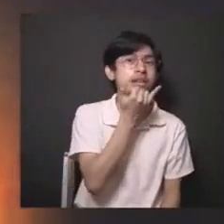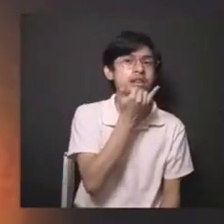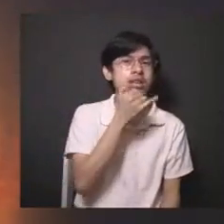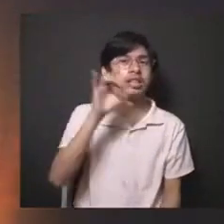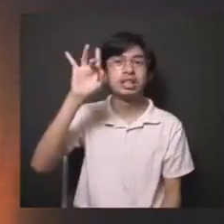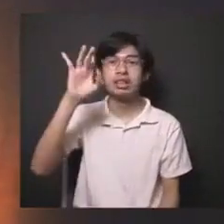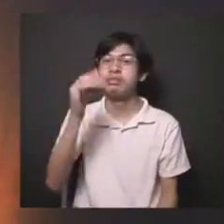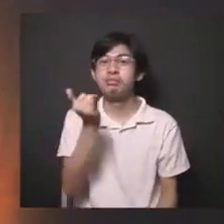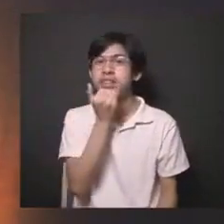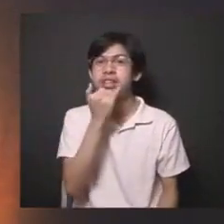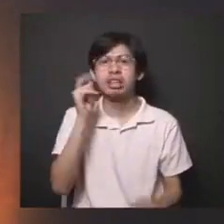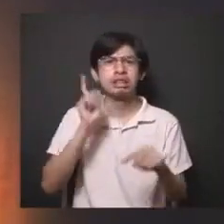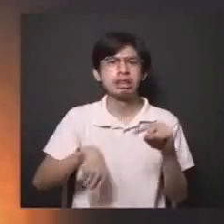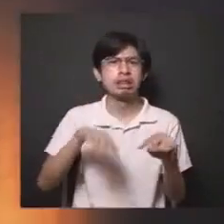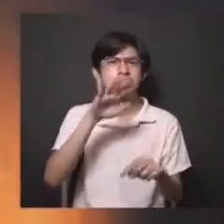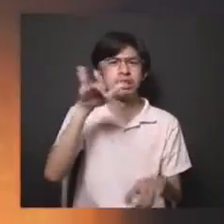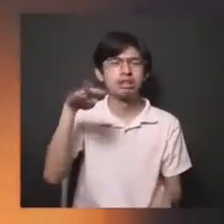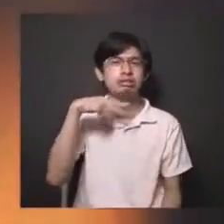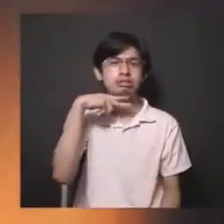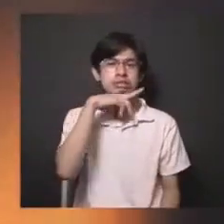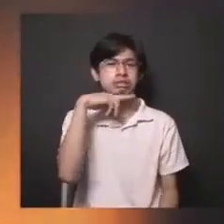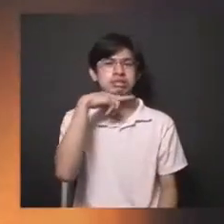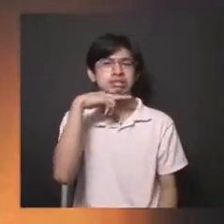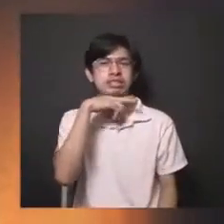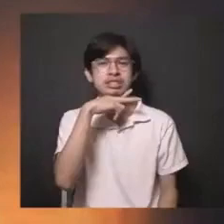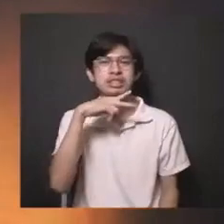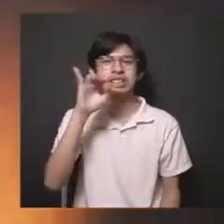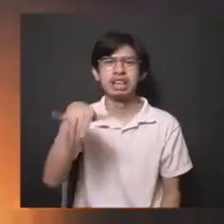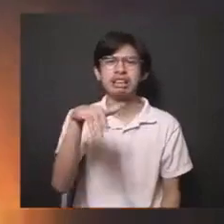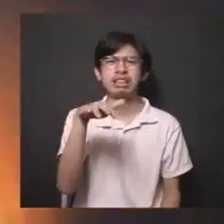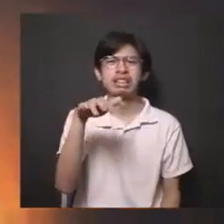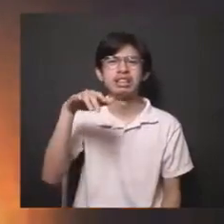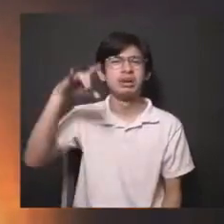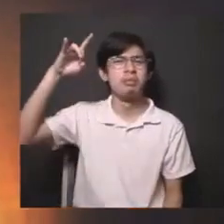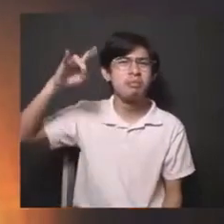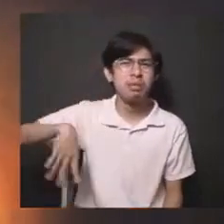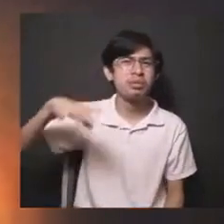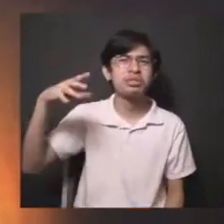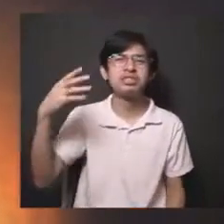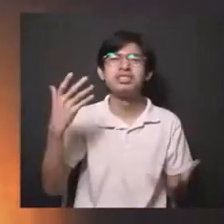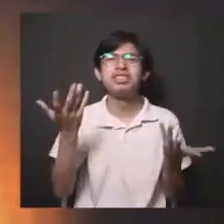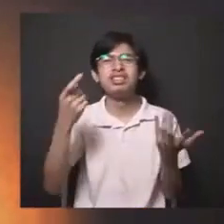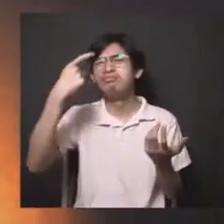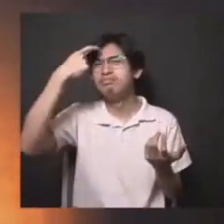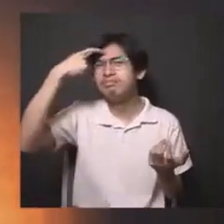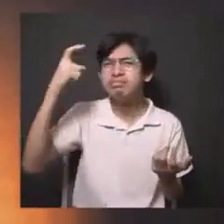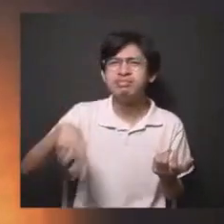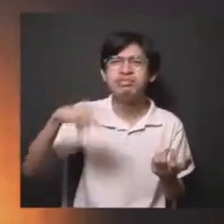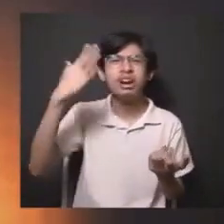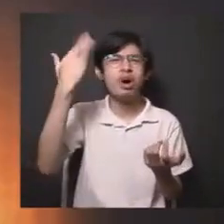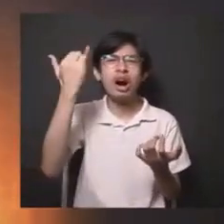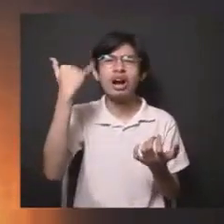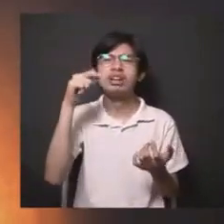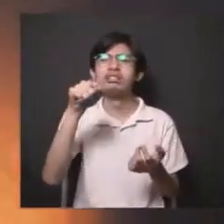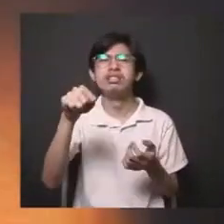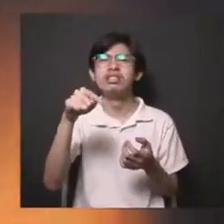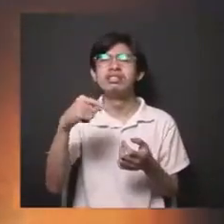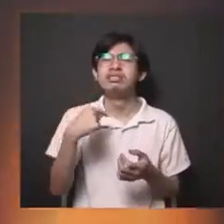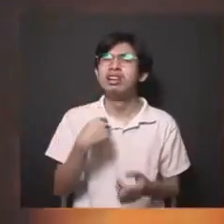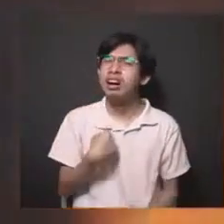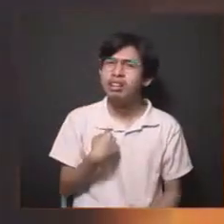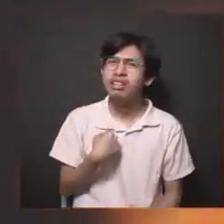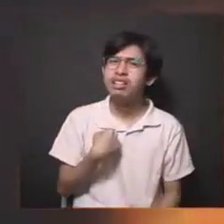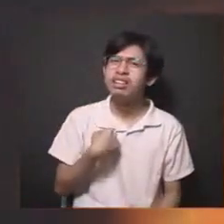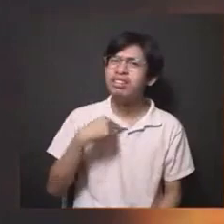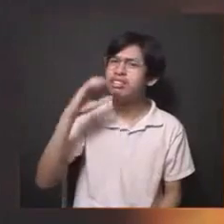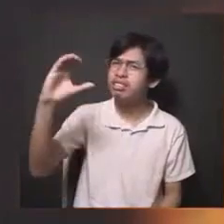correctly. I could not understand as a kid why receive is spelled with an E-I and a